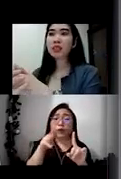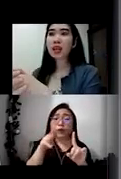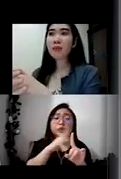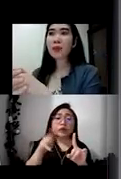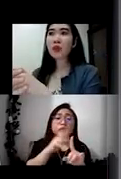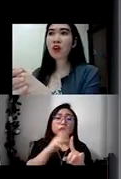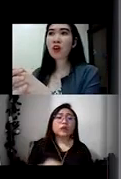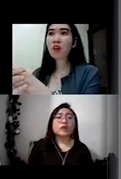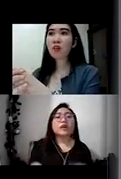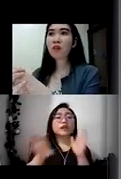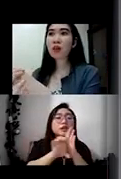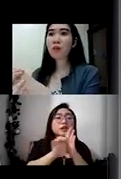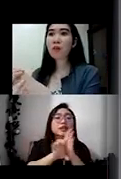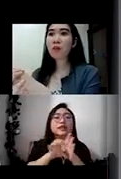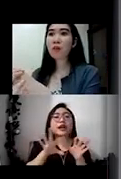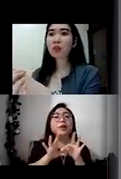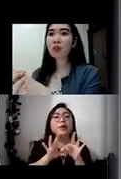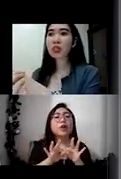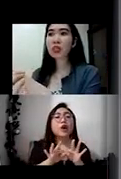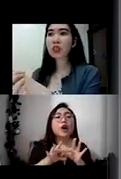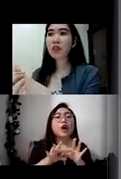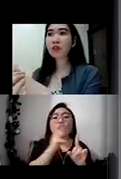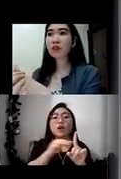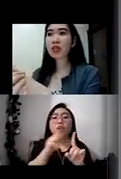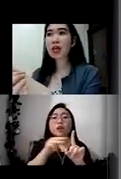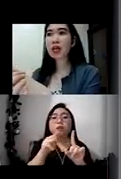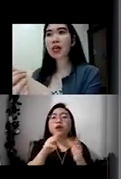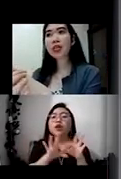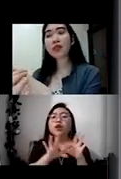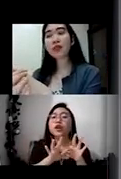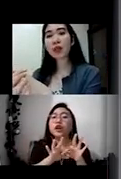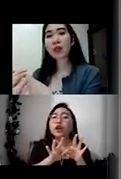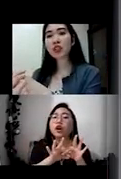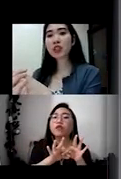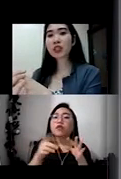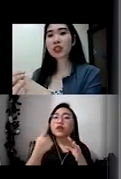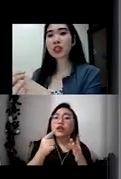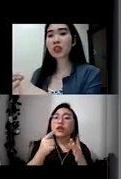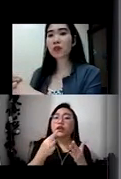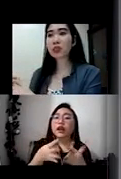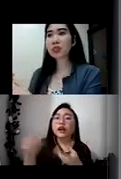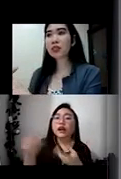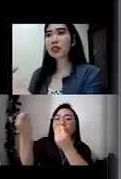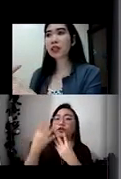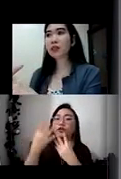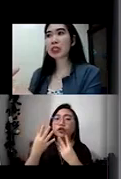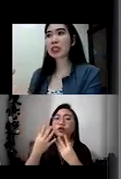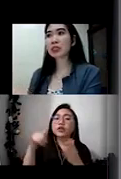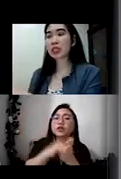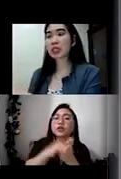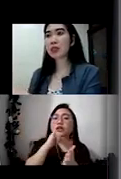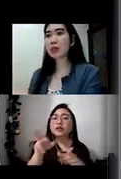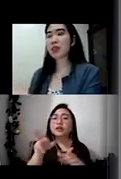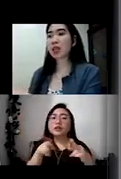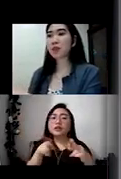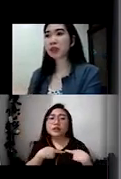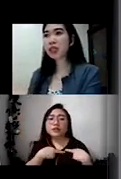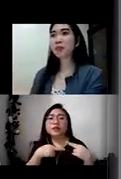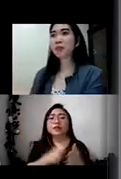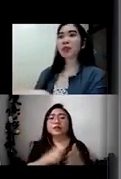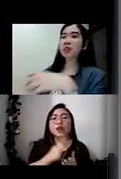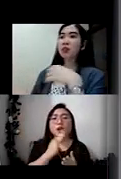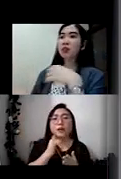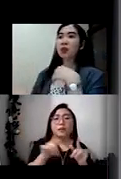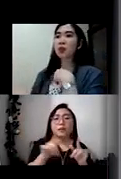an example of a monitoring of the information that is requested and facilitated by a